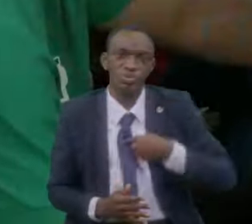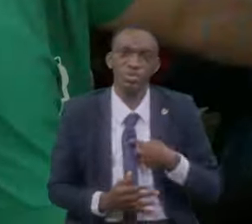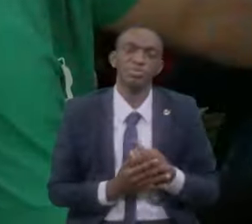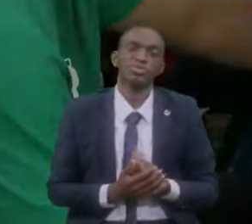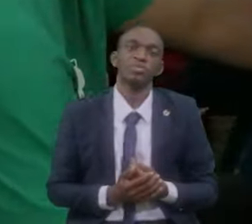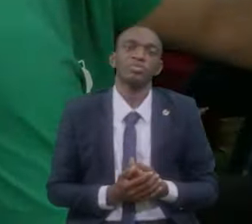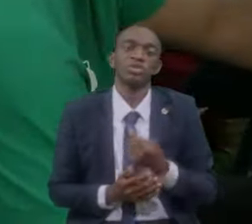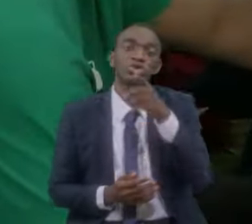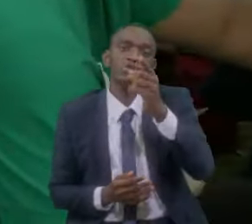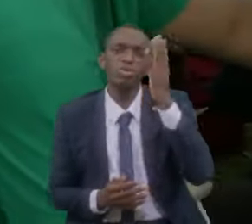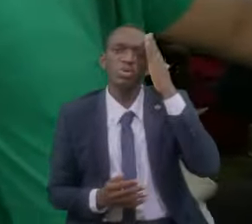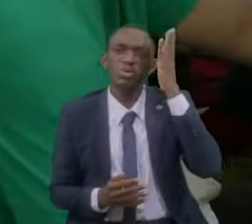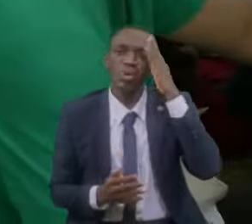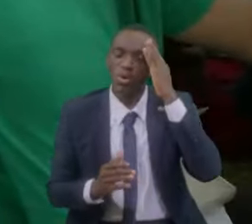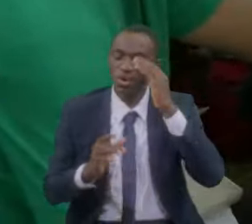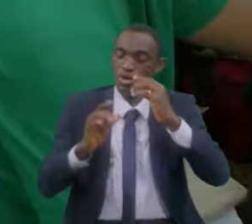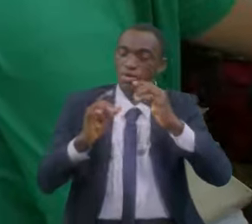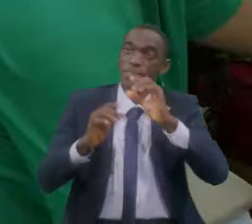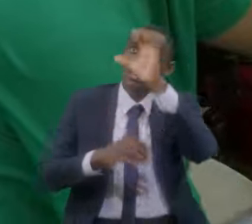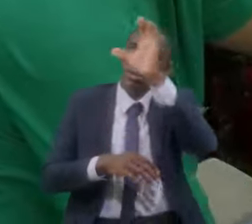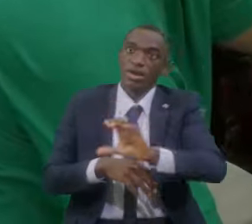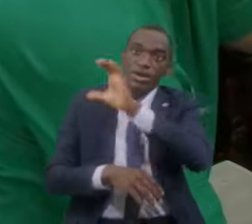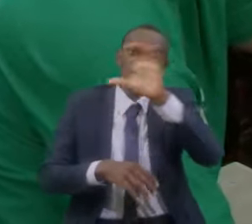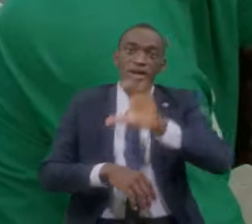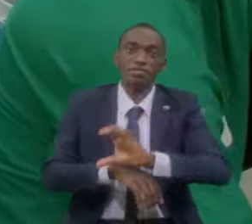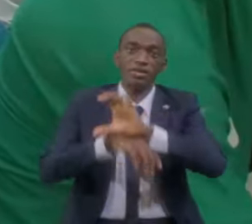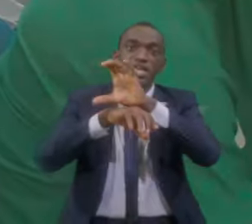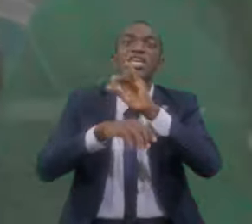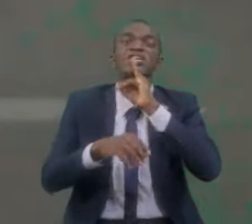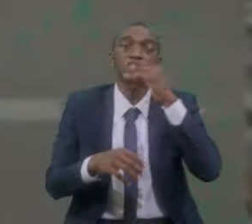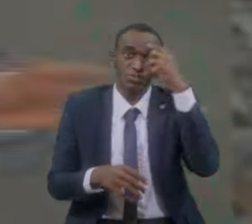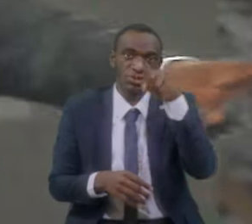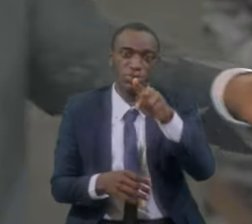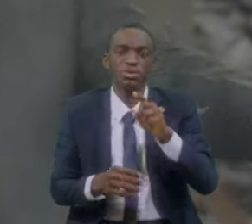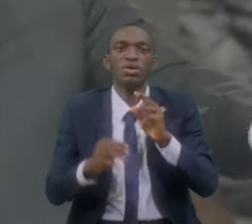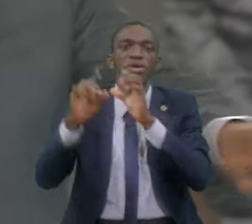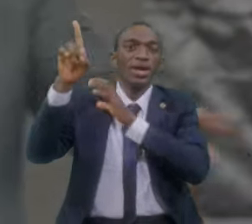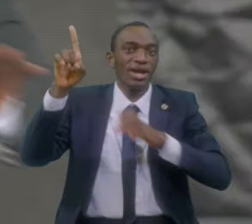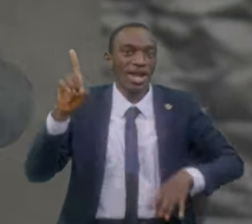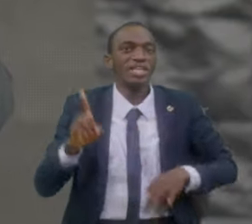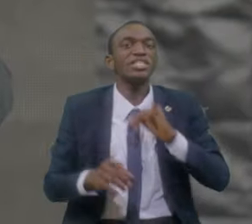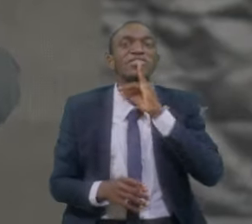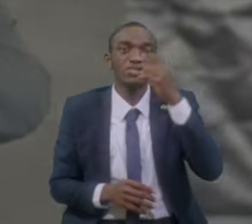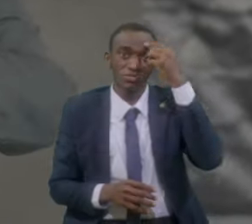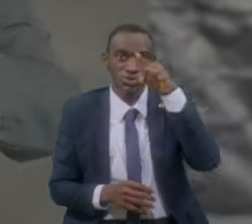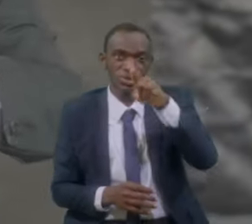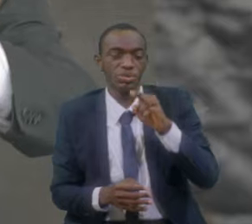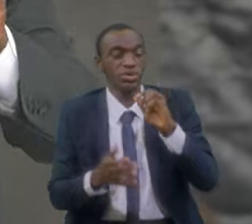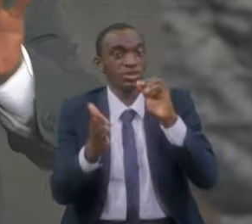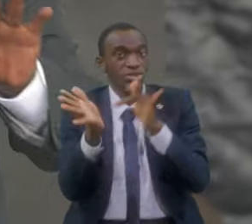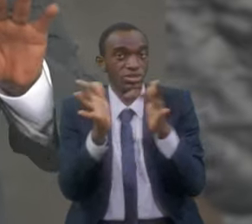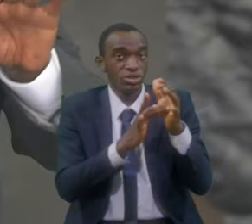know, Calvary is for you. Christ is for you. That crucifixion was